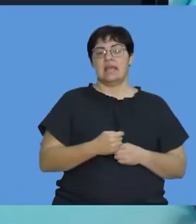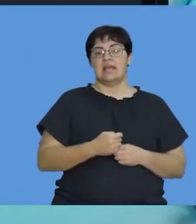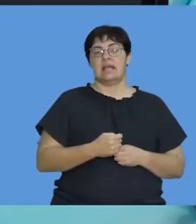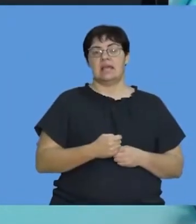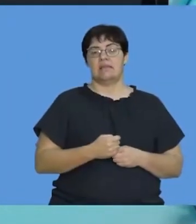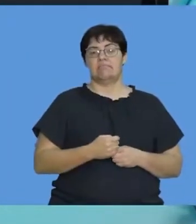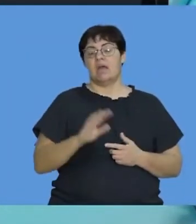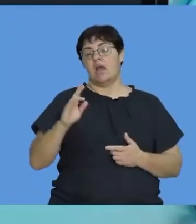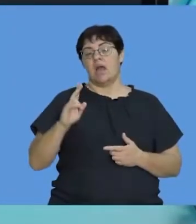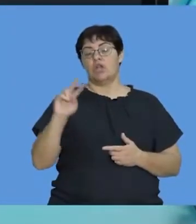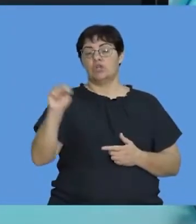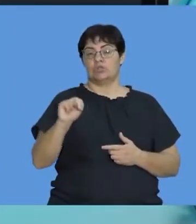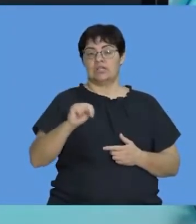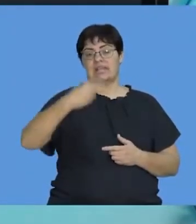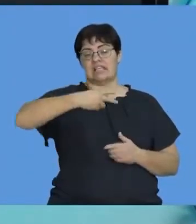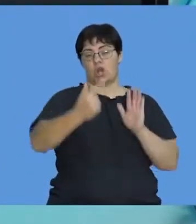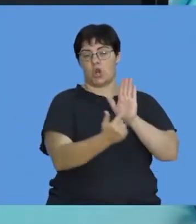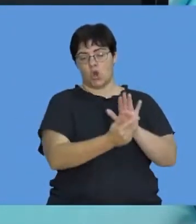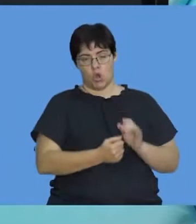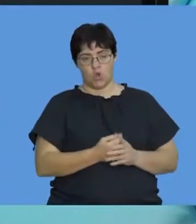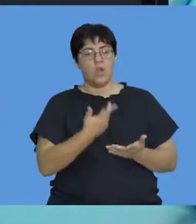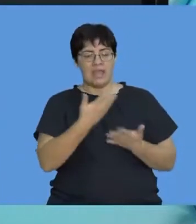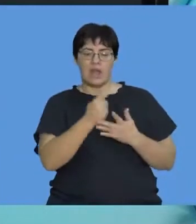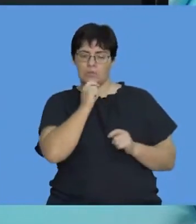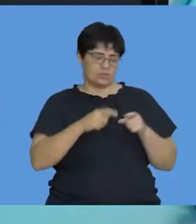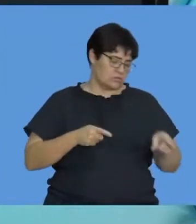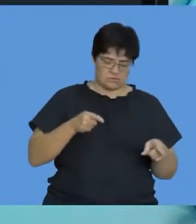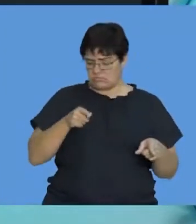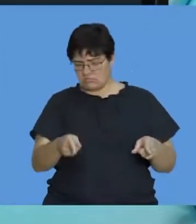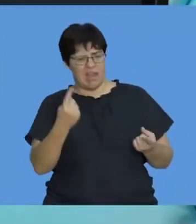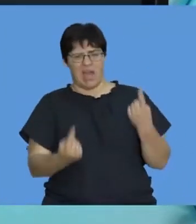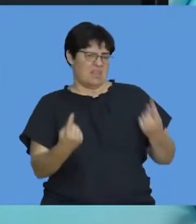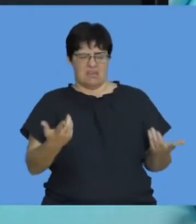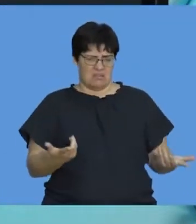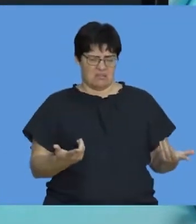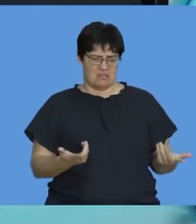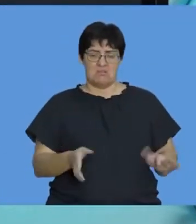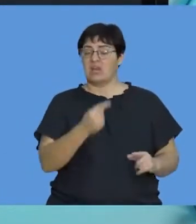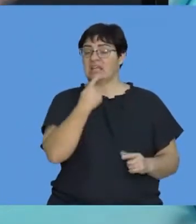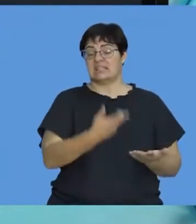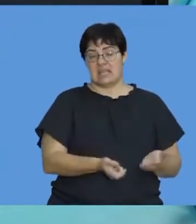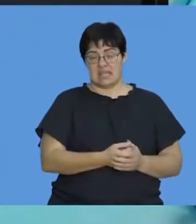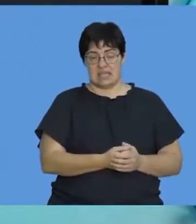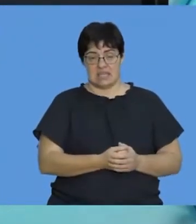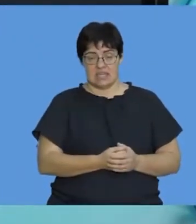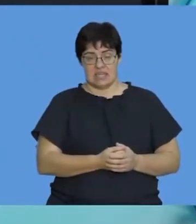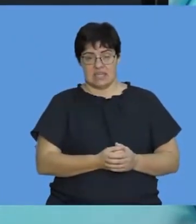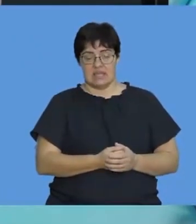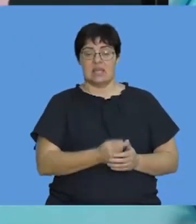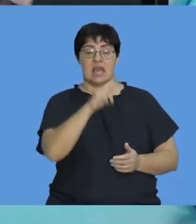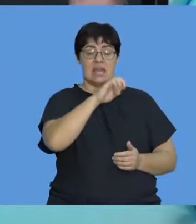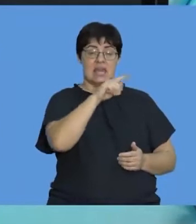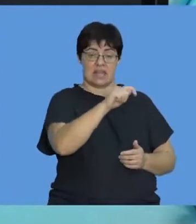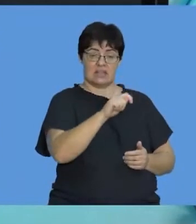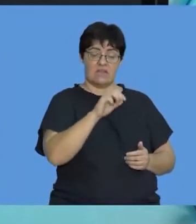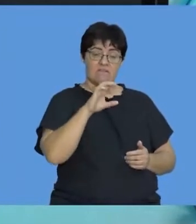Newton's second law in words, you can use either statement, okay? So you can either go,